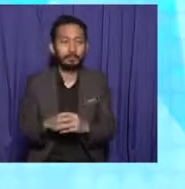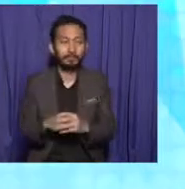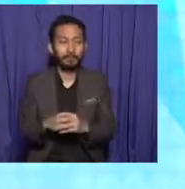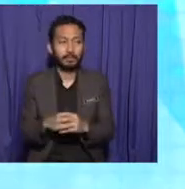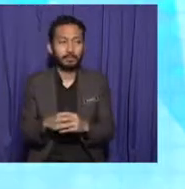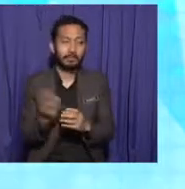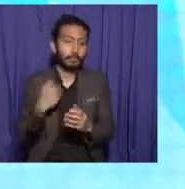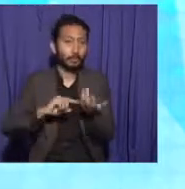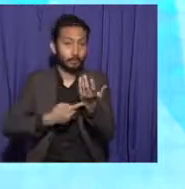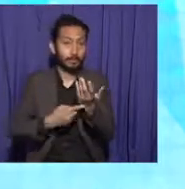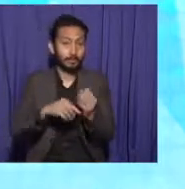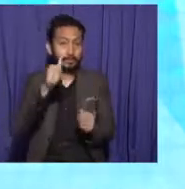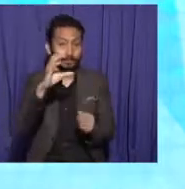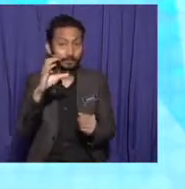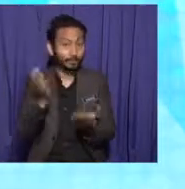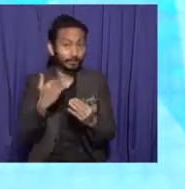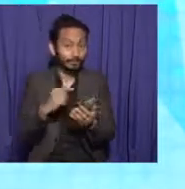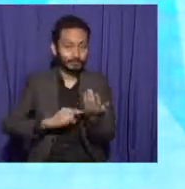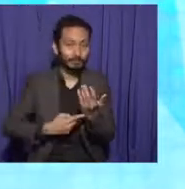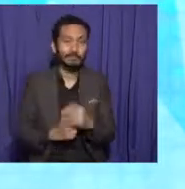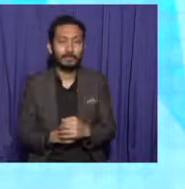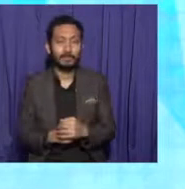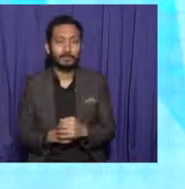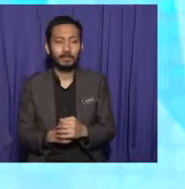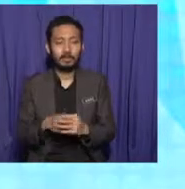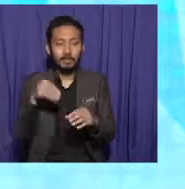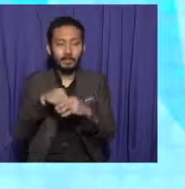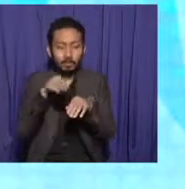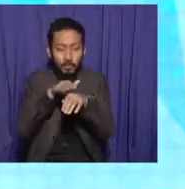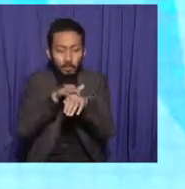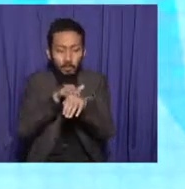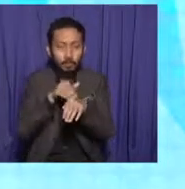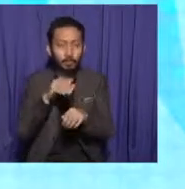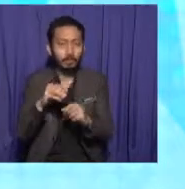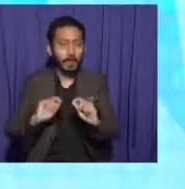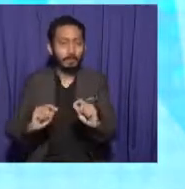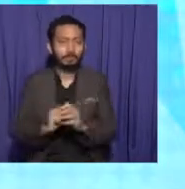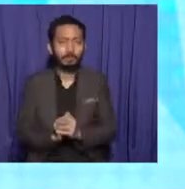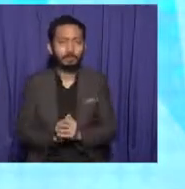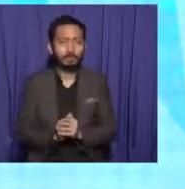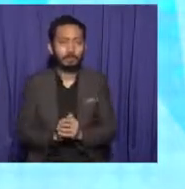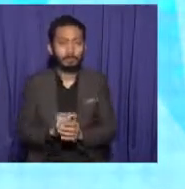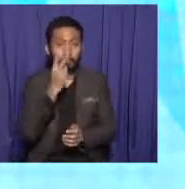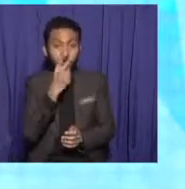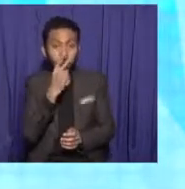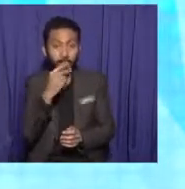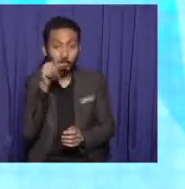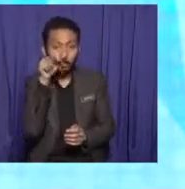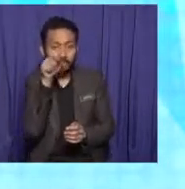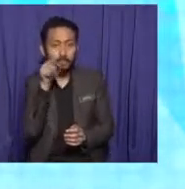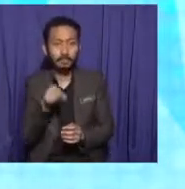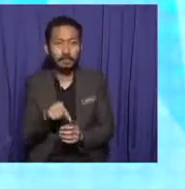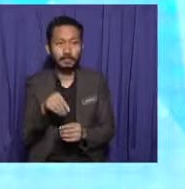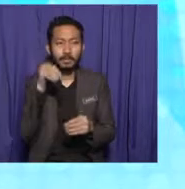that the pointer of the emitter deflects repeatedly from one side to the other and the bulb flickers.